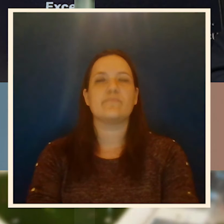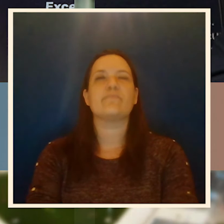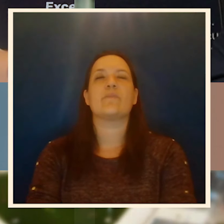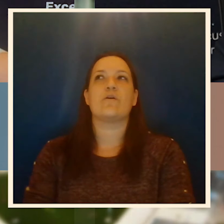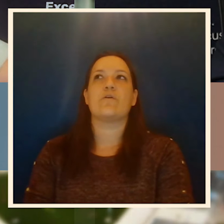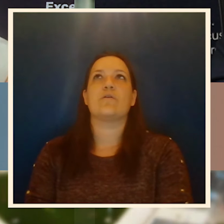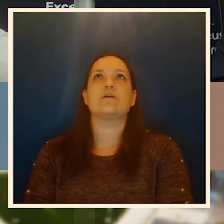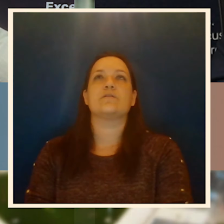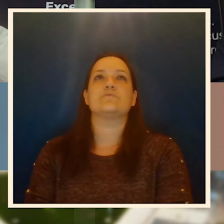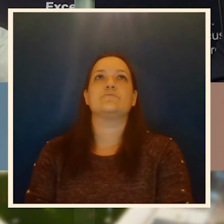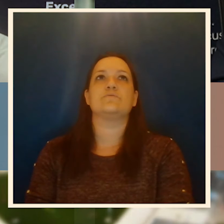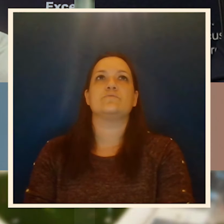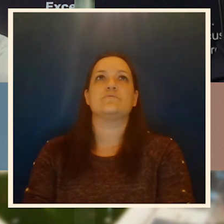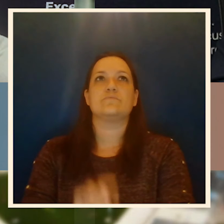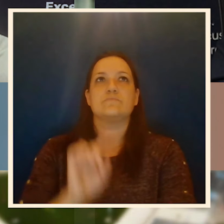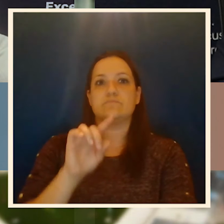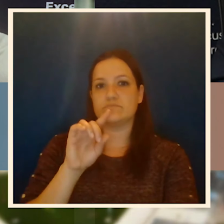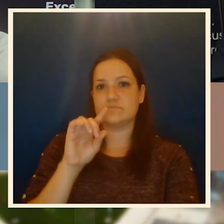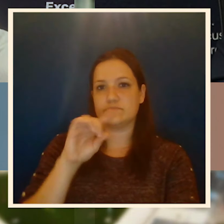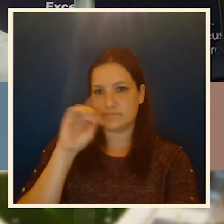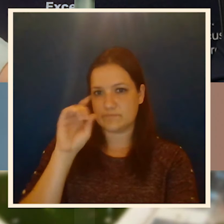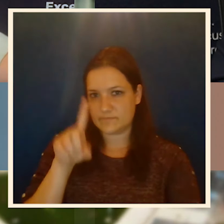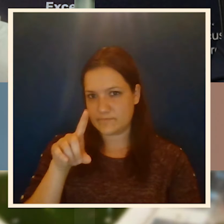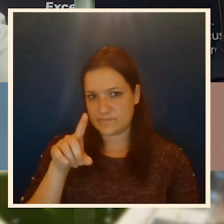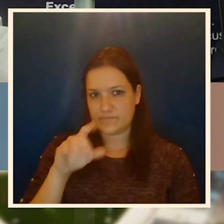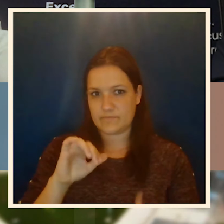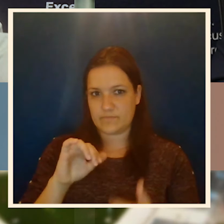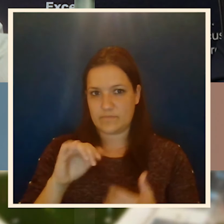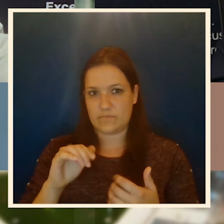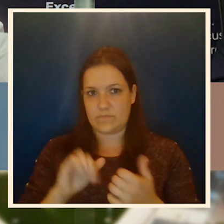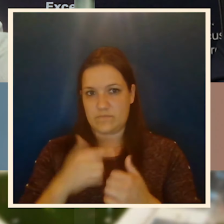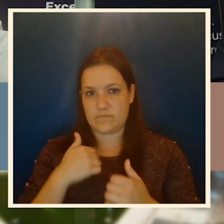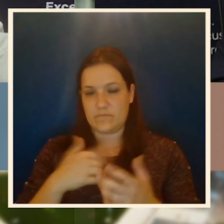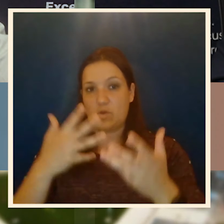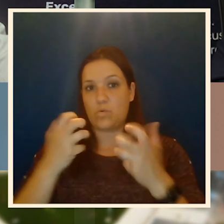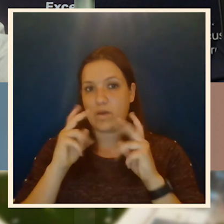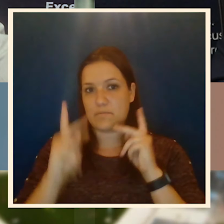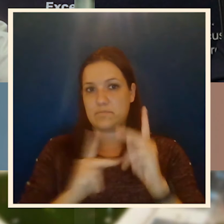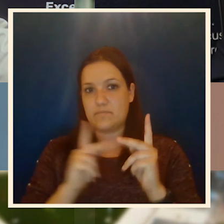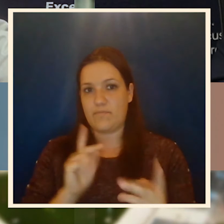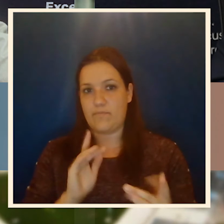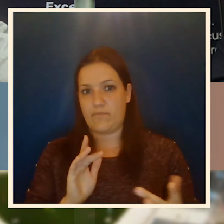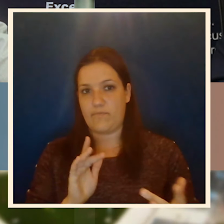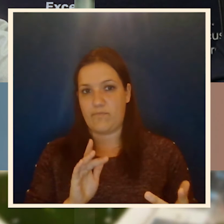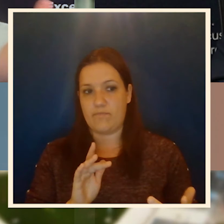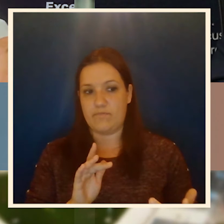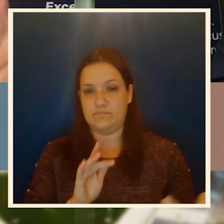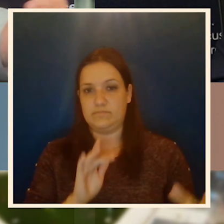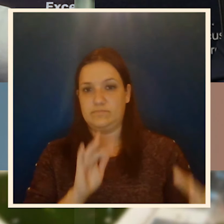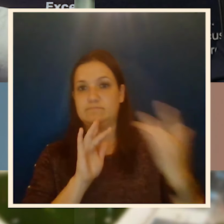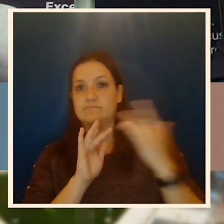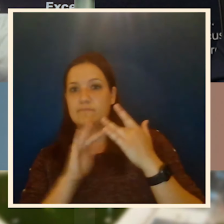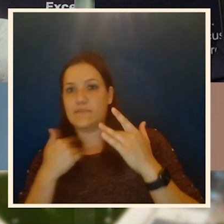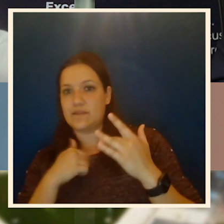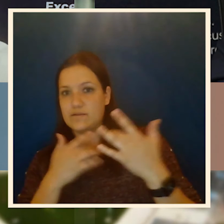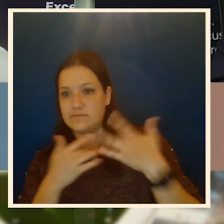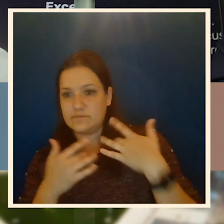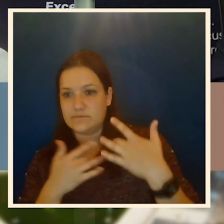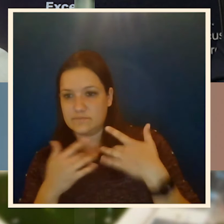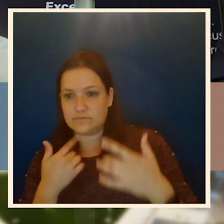here, as this is just a prime example of how we want people to reach out to us with their concerns so that we